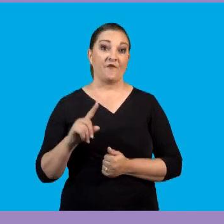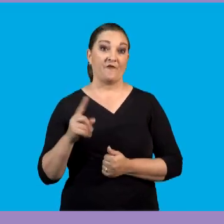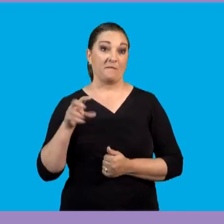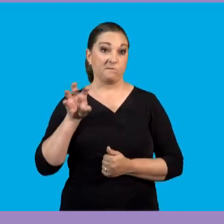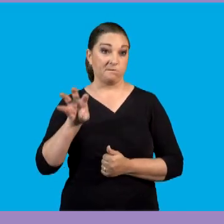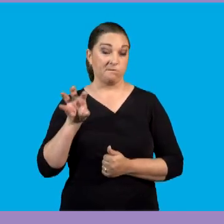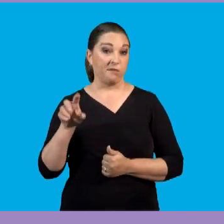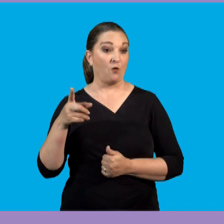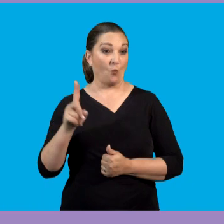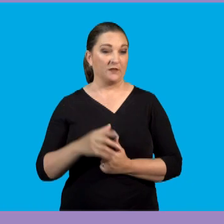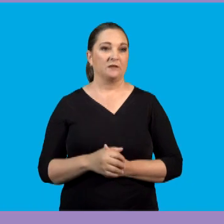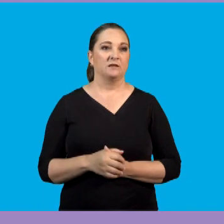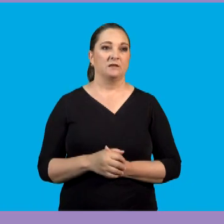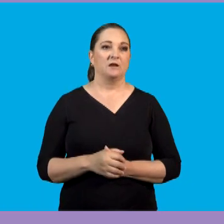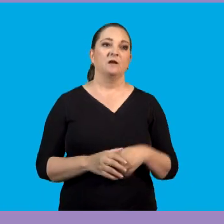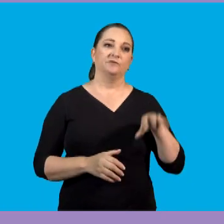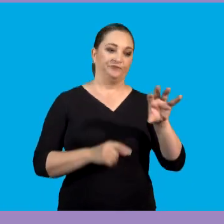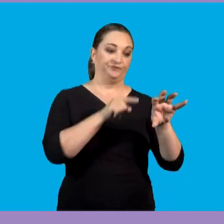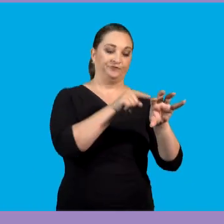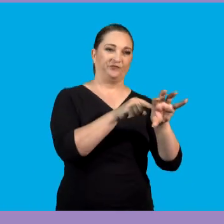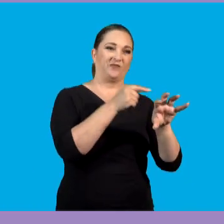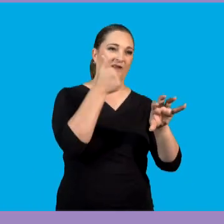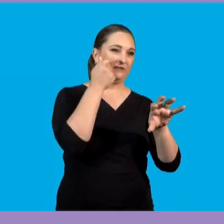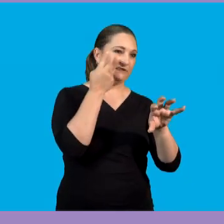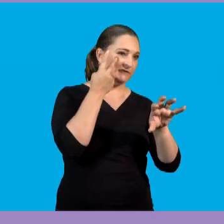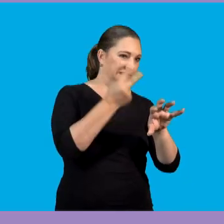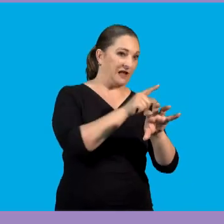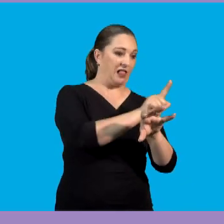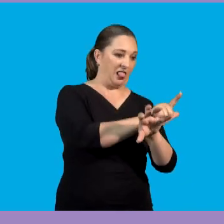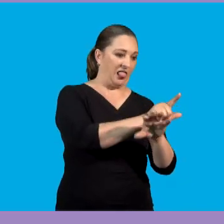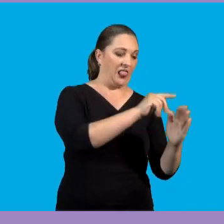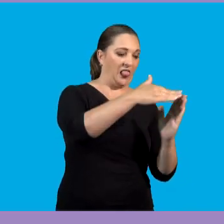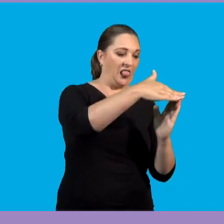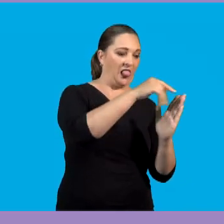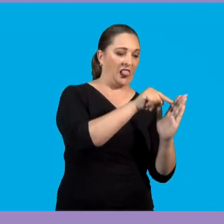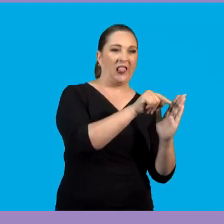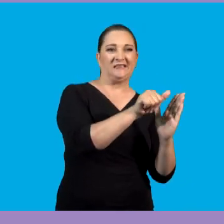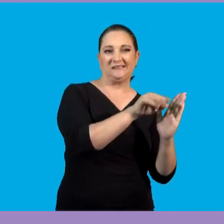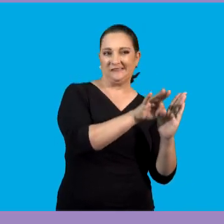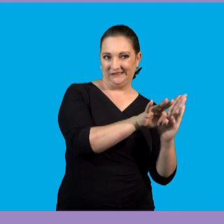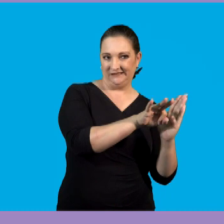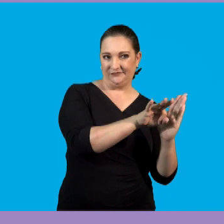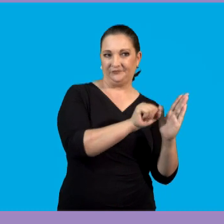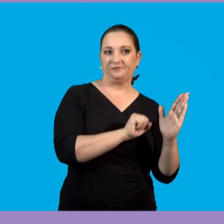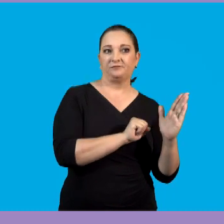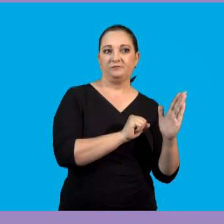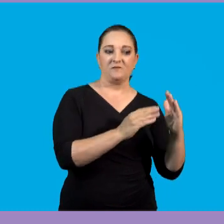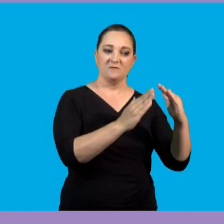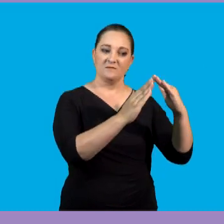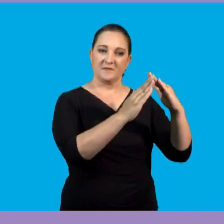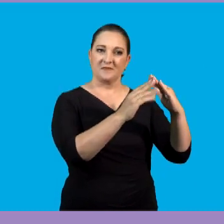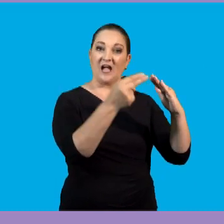this first triangle here. So firstly, because angle L is 63 degrees, it means that angle H is